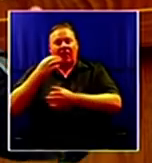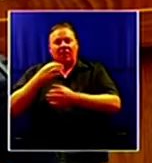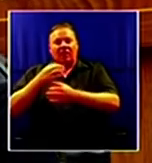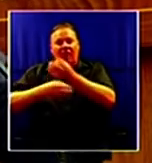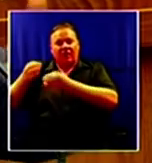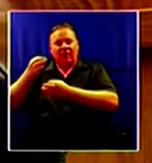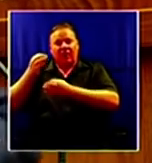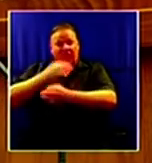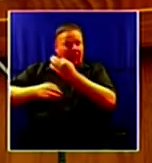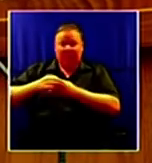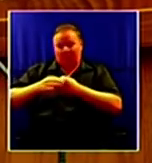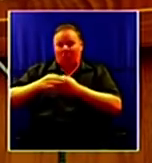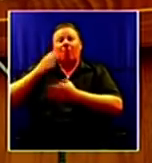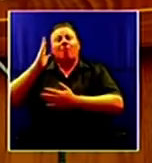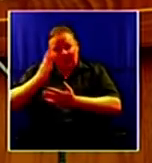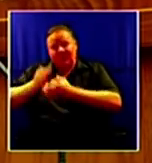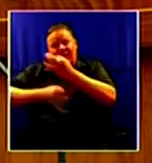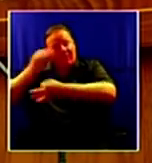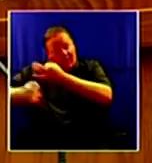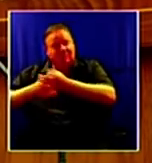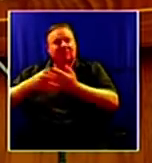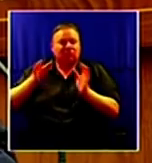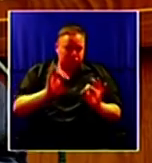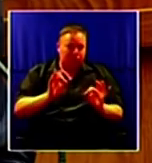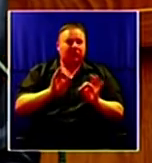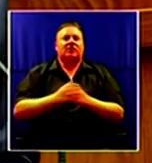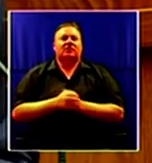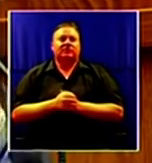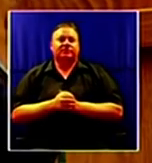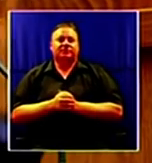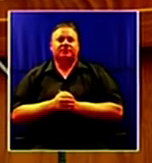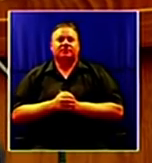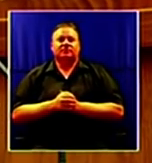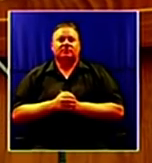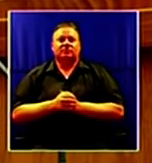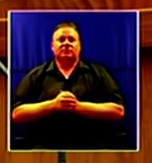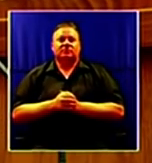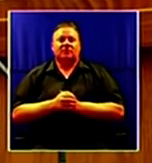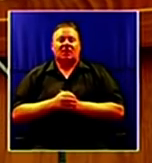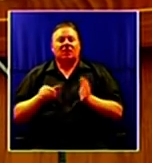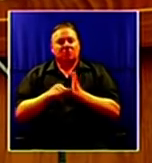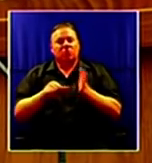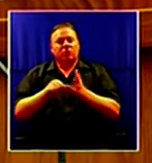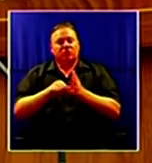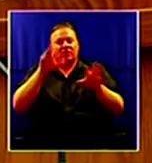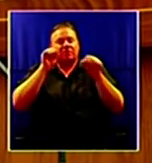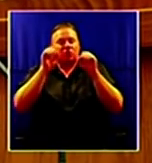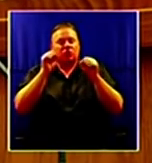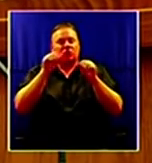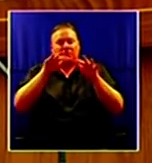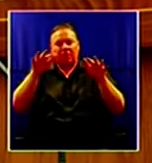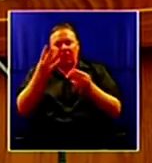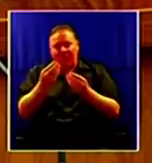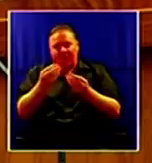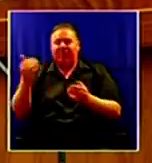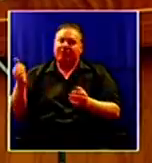advise him how to make good. So we emphasize the experience in the extension